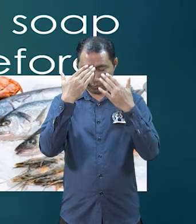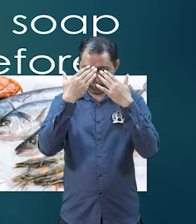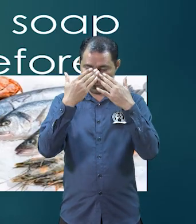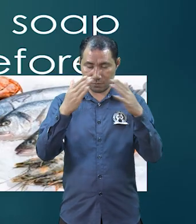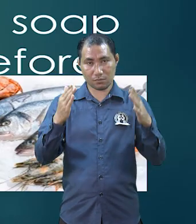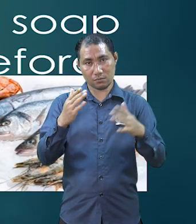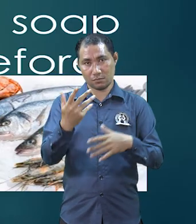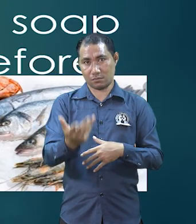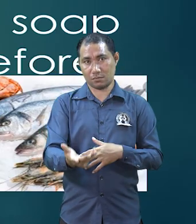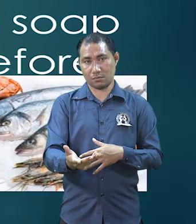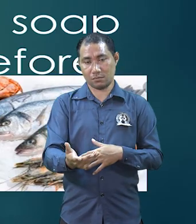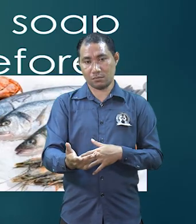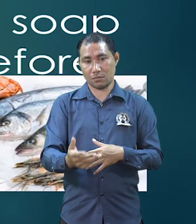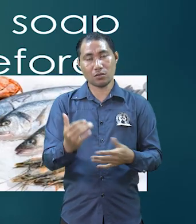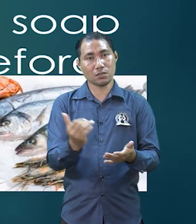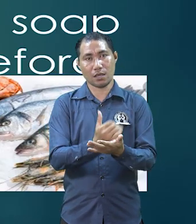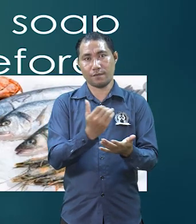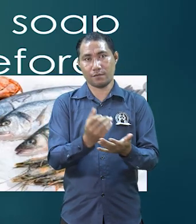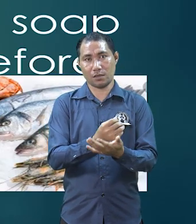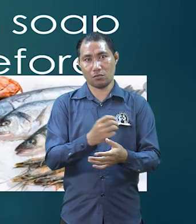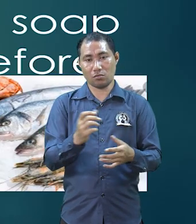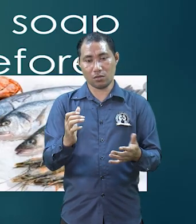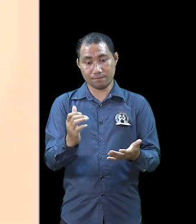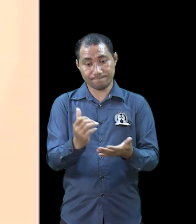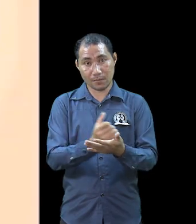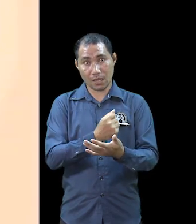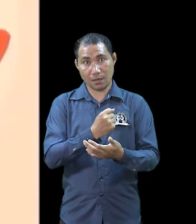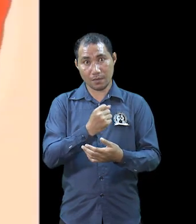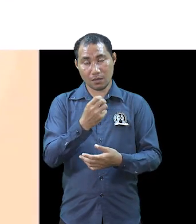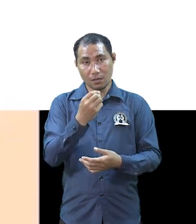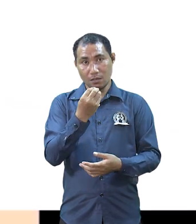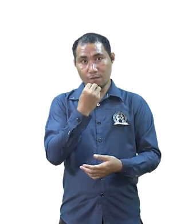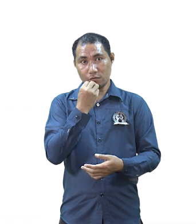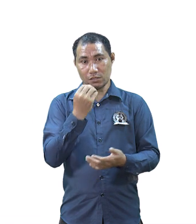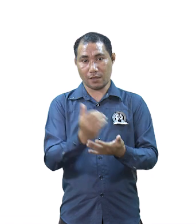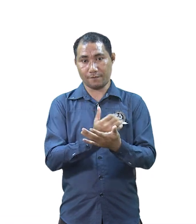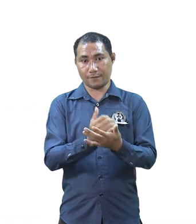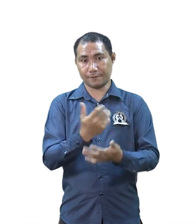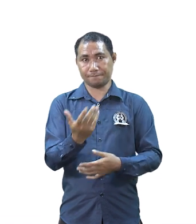food safety or keeping food safe.